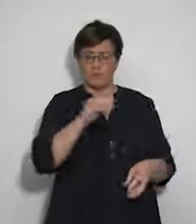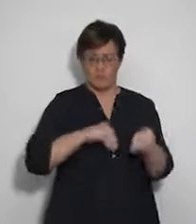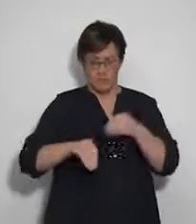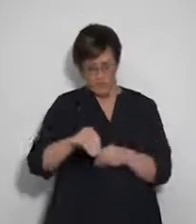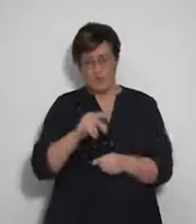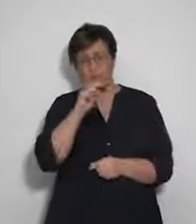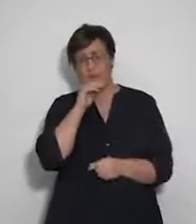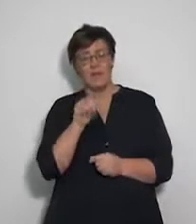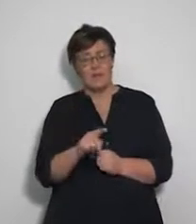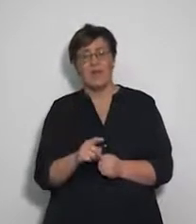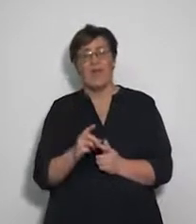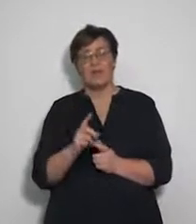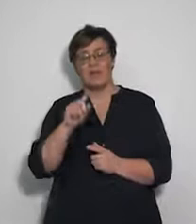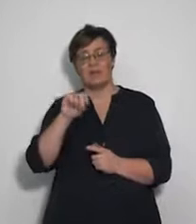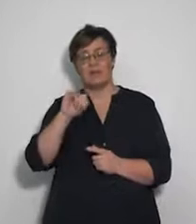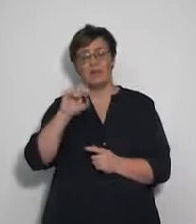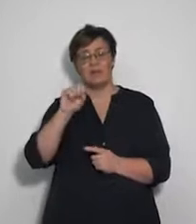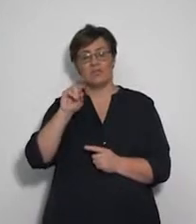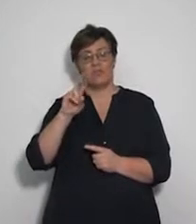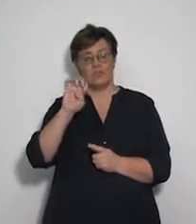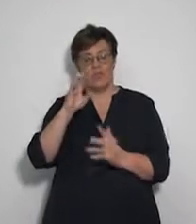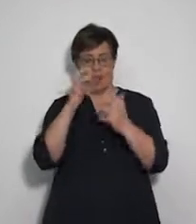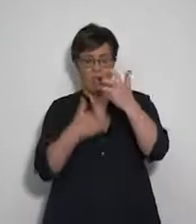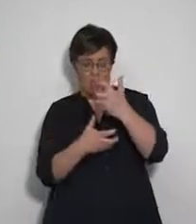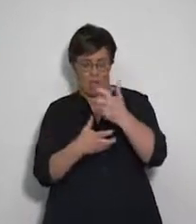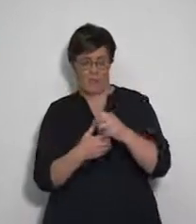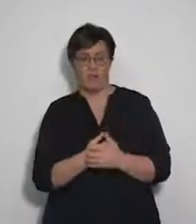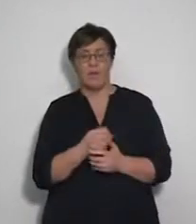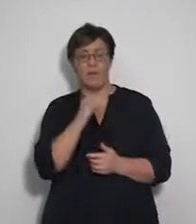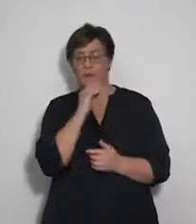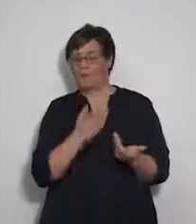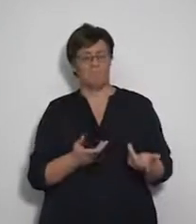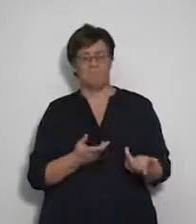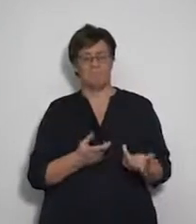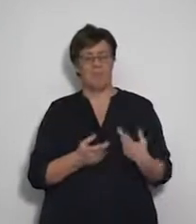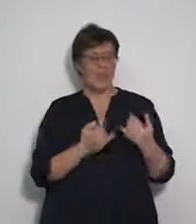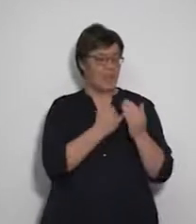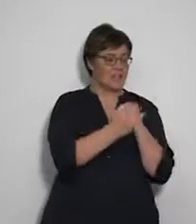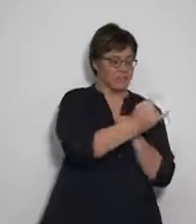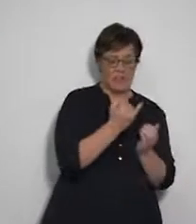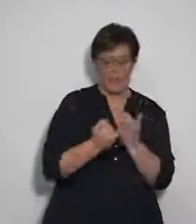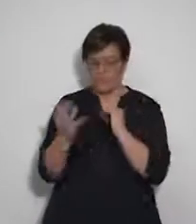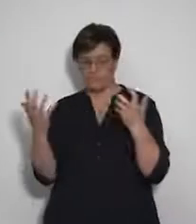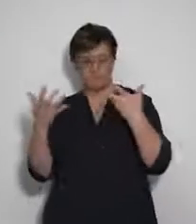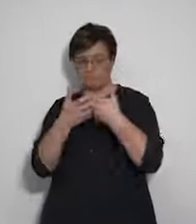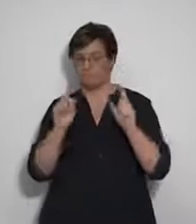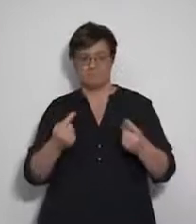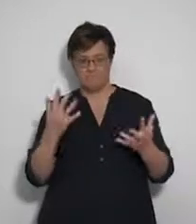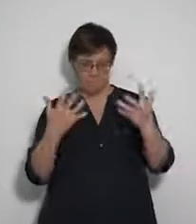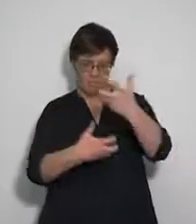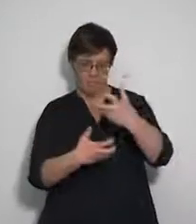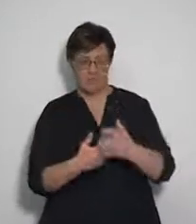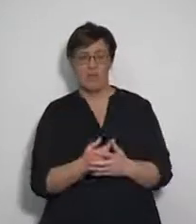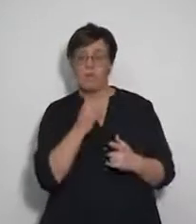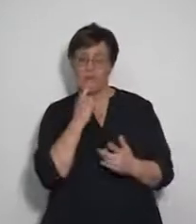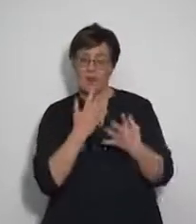is often what we refer to as tissue incompatibility. And that means the tissues often from different individuals are not compatible.